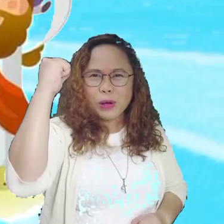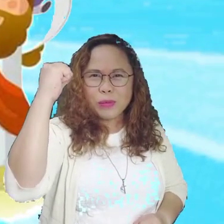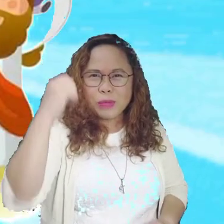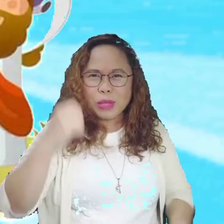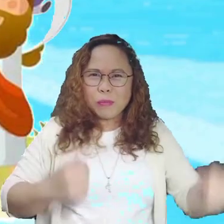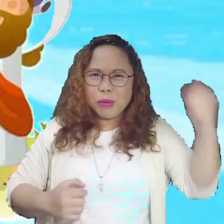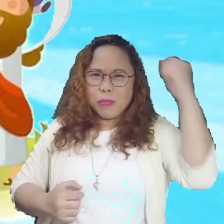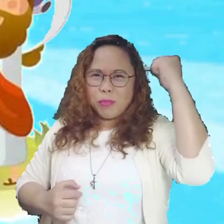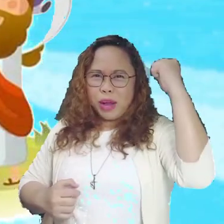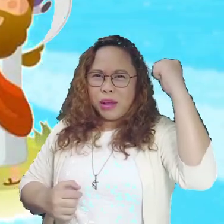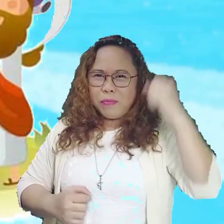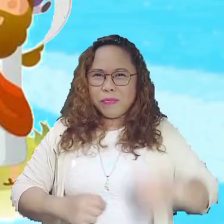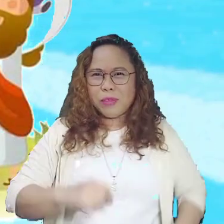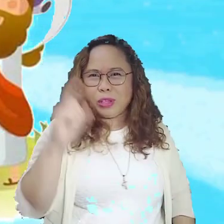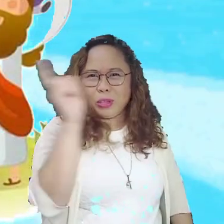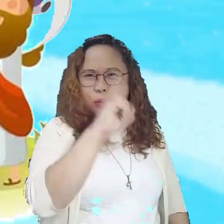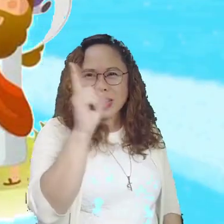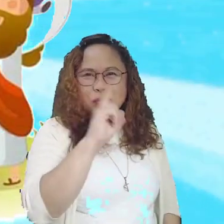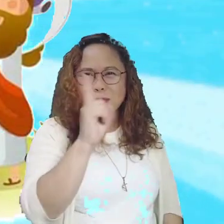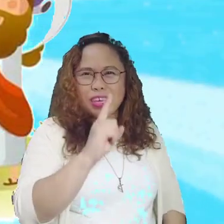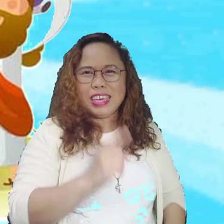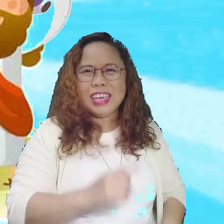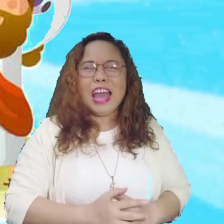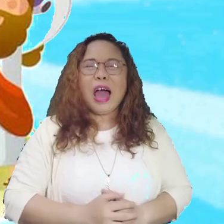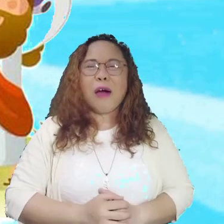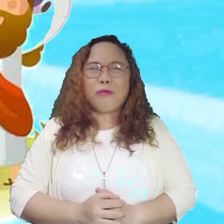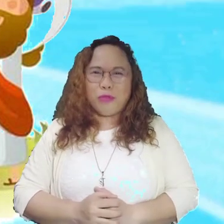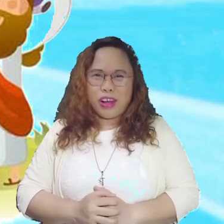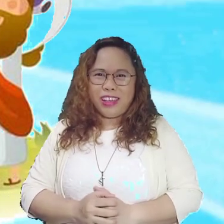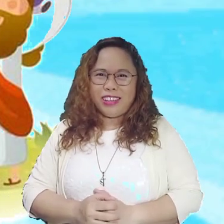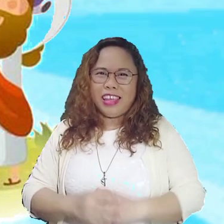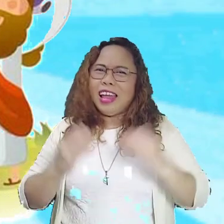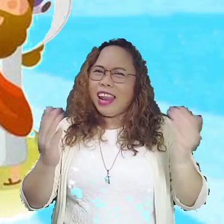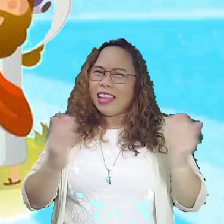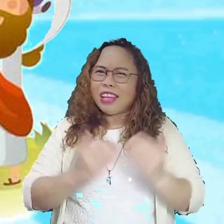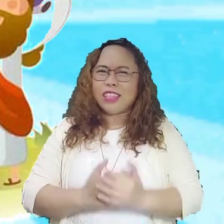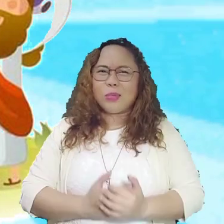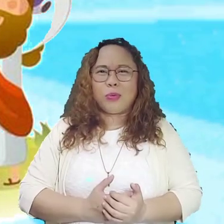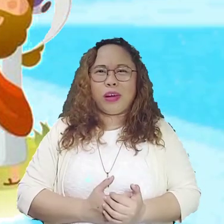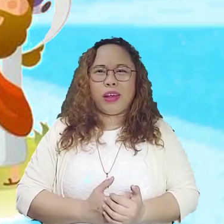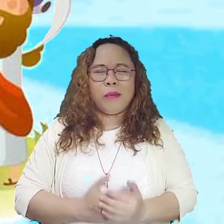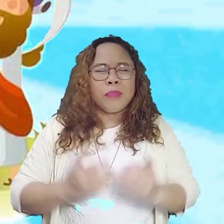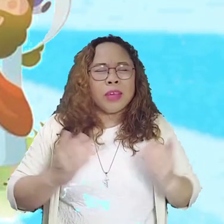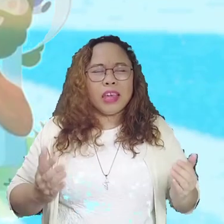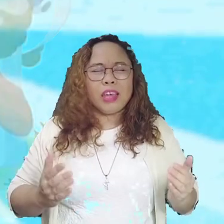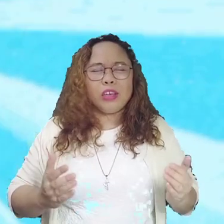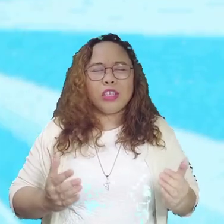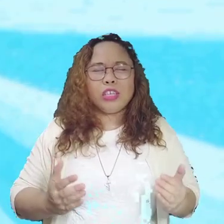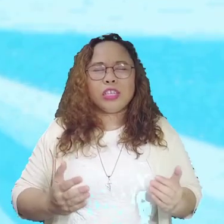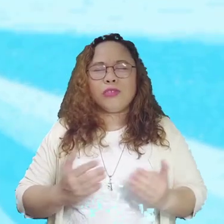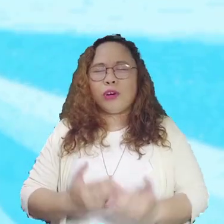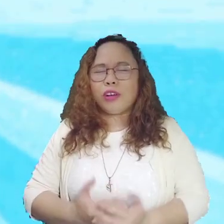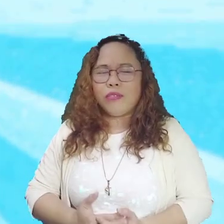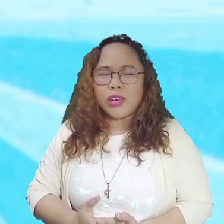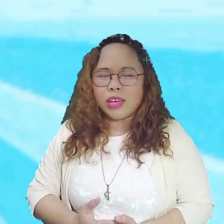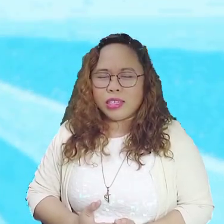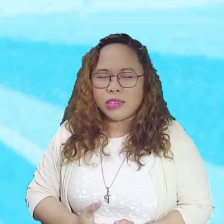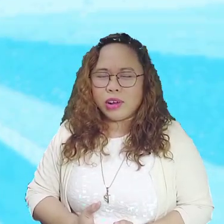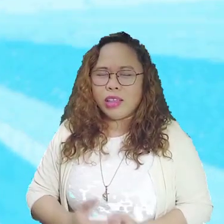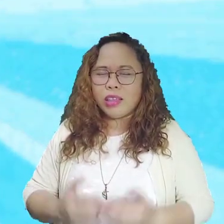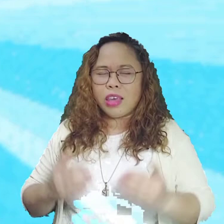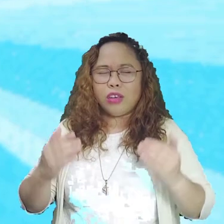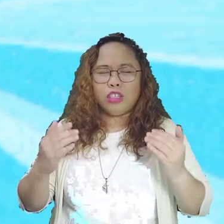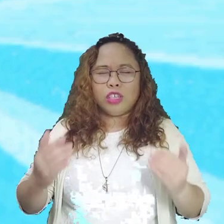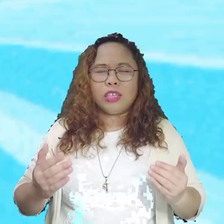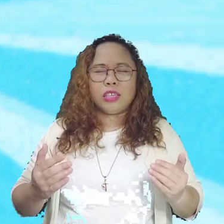be strong be brave do not be afraid let us pray thank you jesus for giving